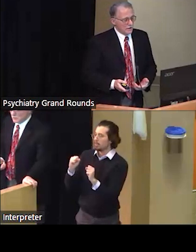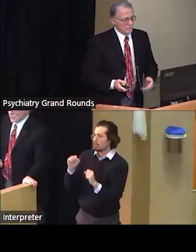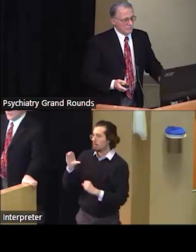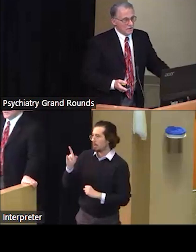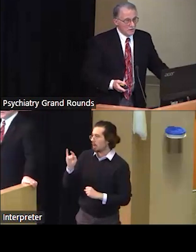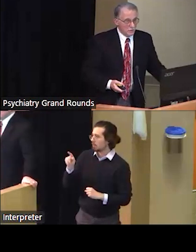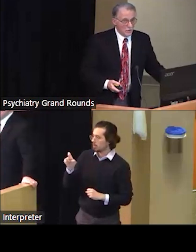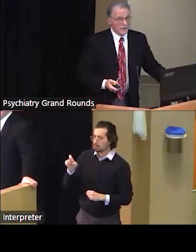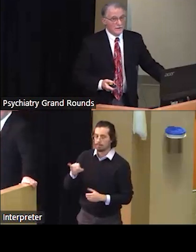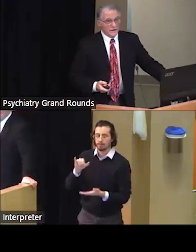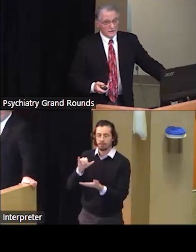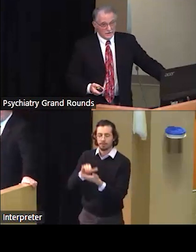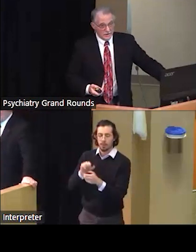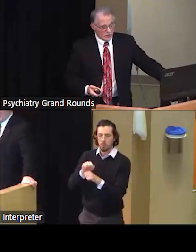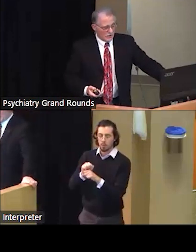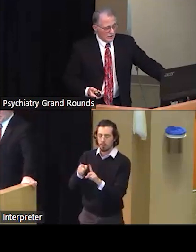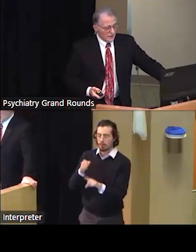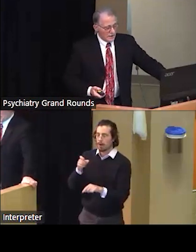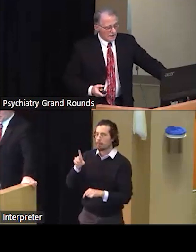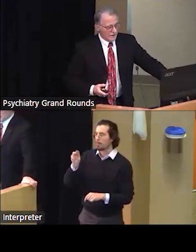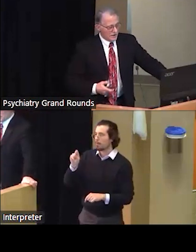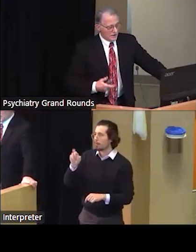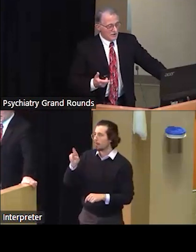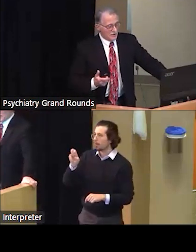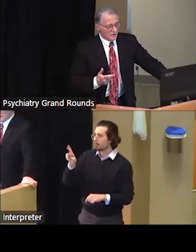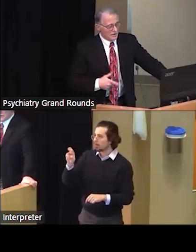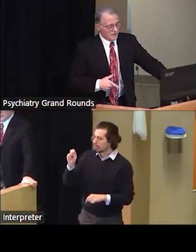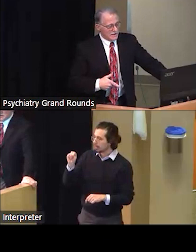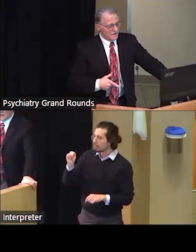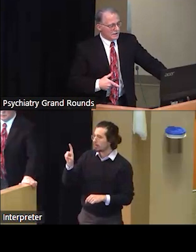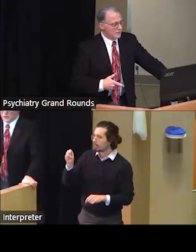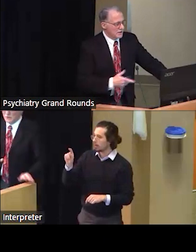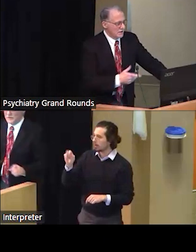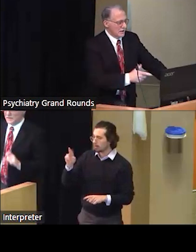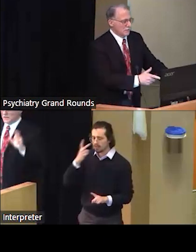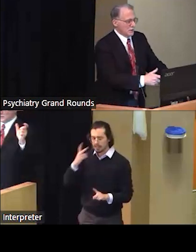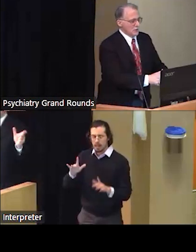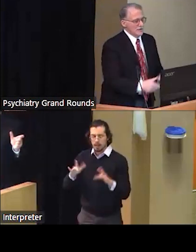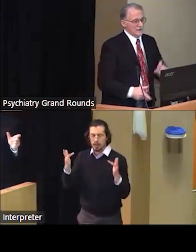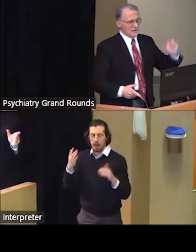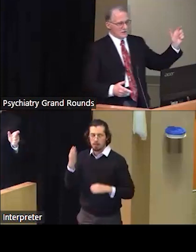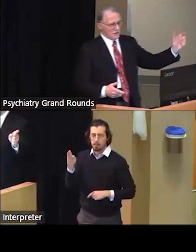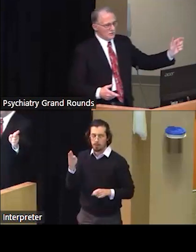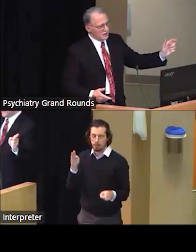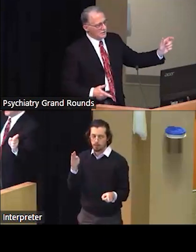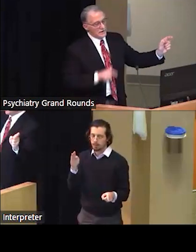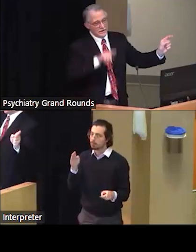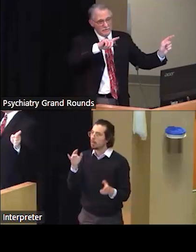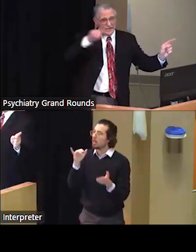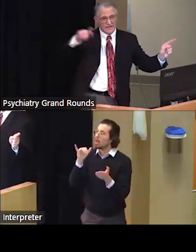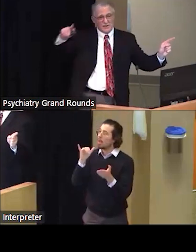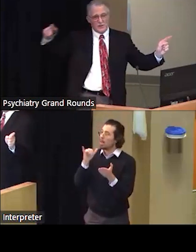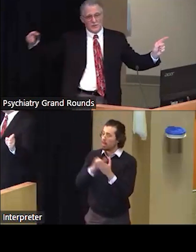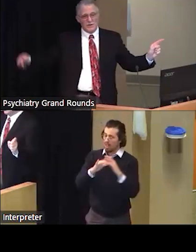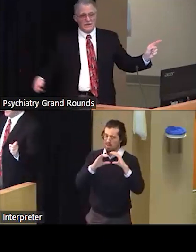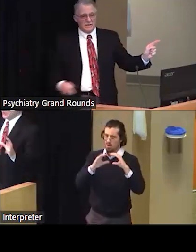Work. Maureen Dollar did this work on psychosocial safety climate. See the light blue? It's an upstream determinant of